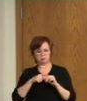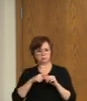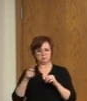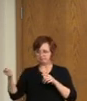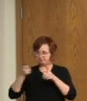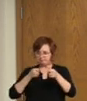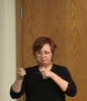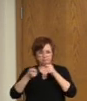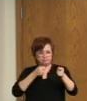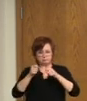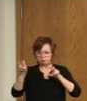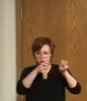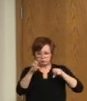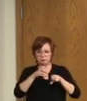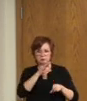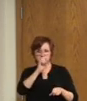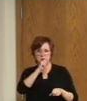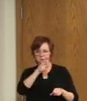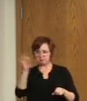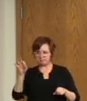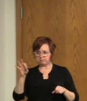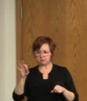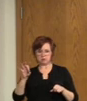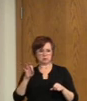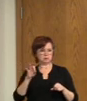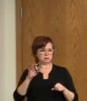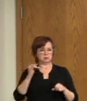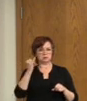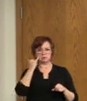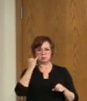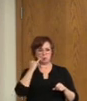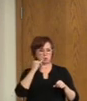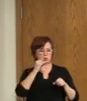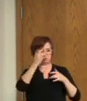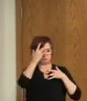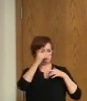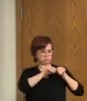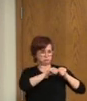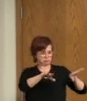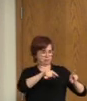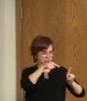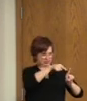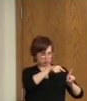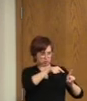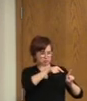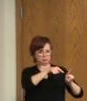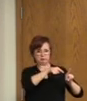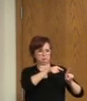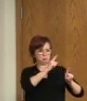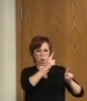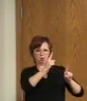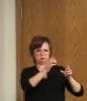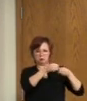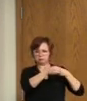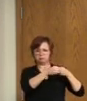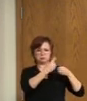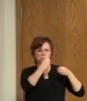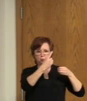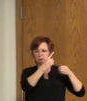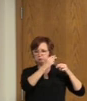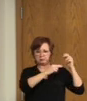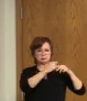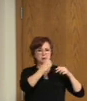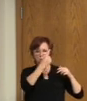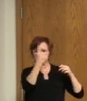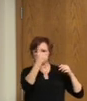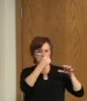staff immediately on site to be able to backfill any positions that might be down if it's within our medical system, or just to advise and